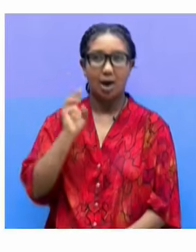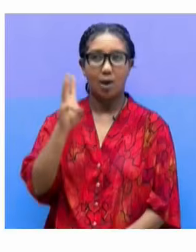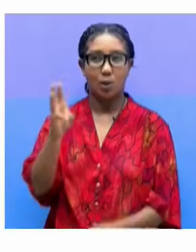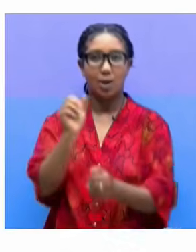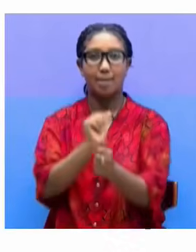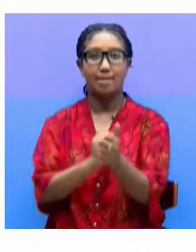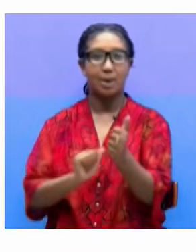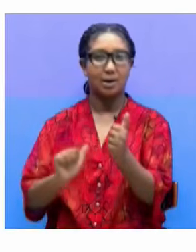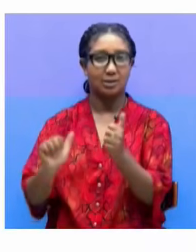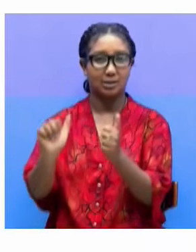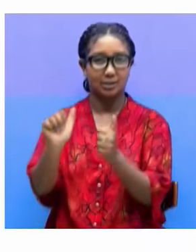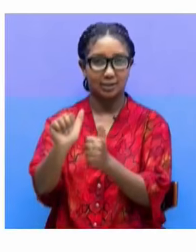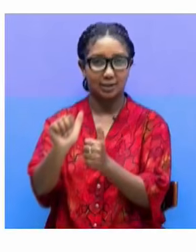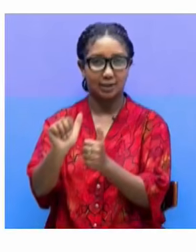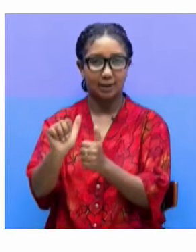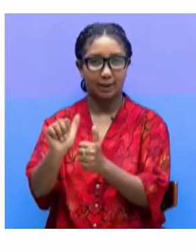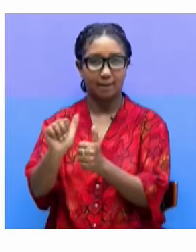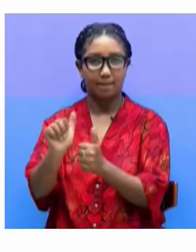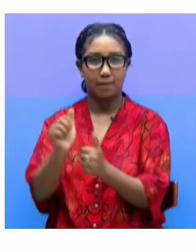pass